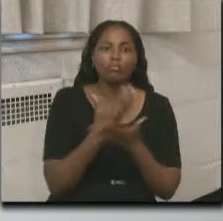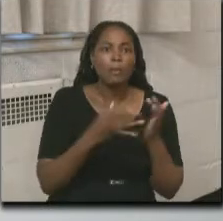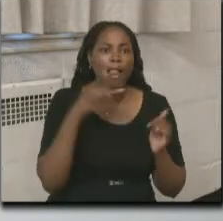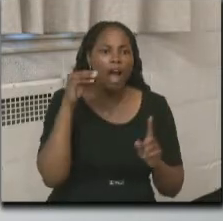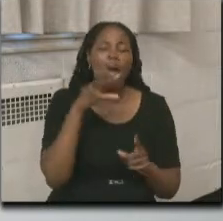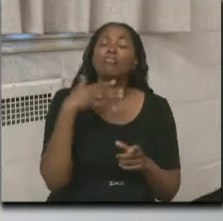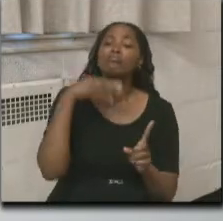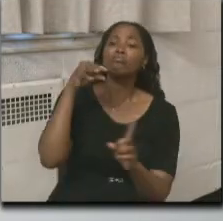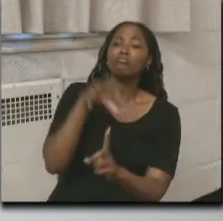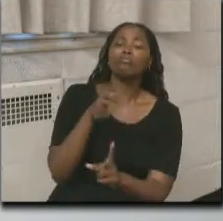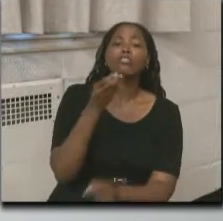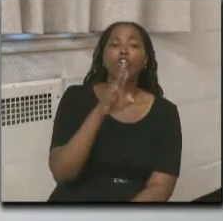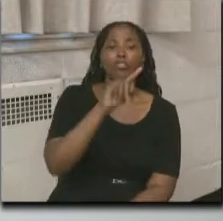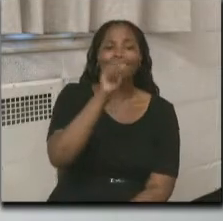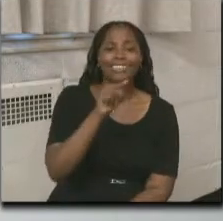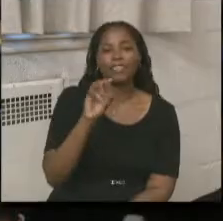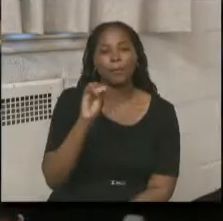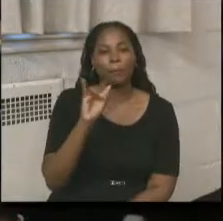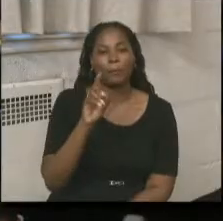Z. Miller.